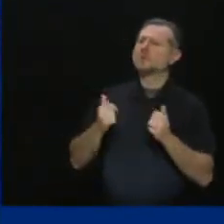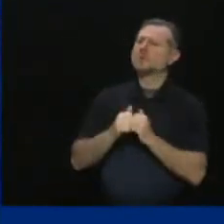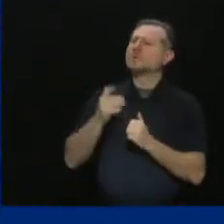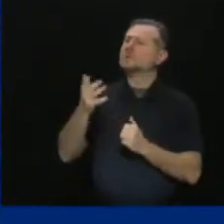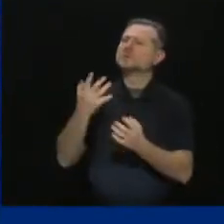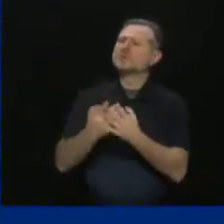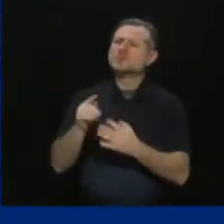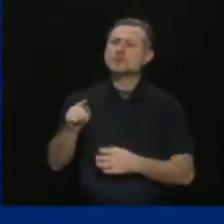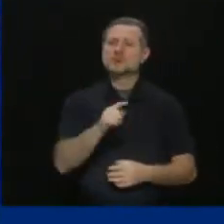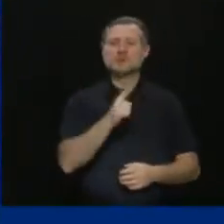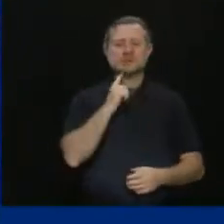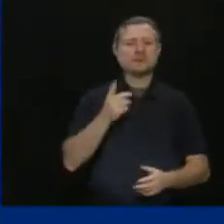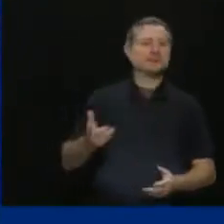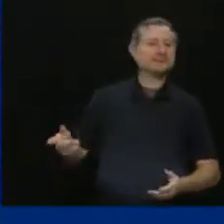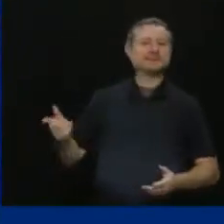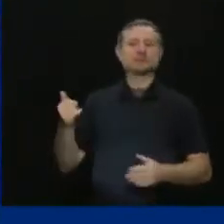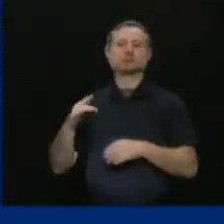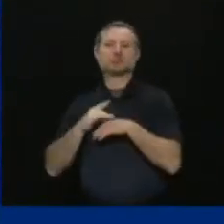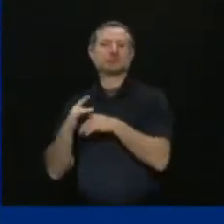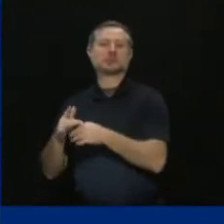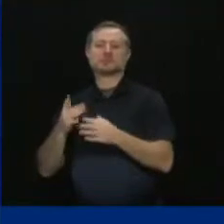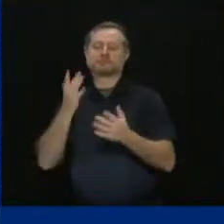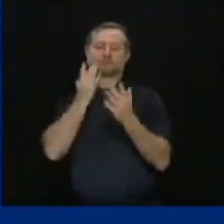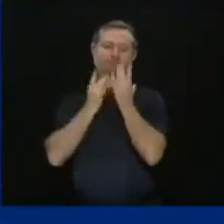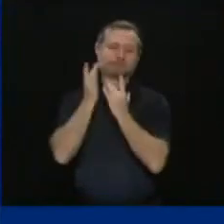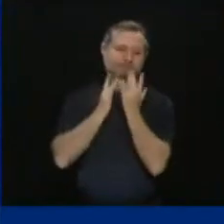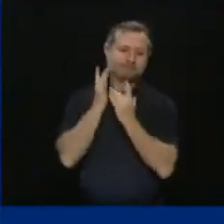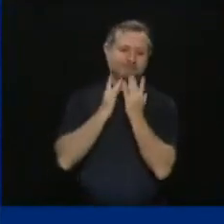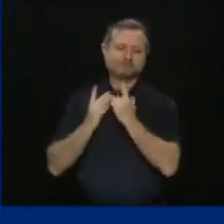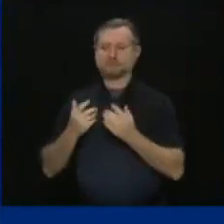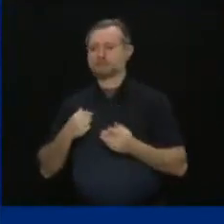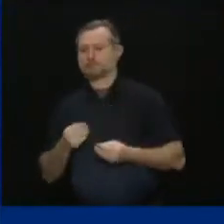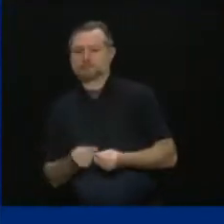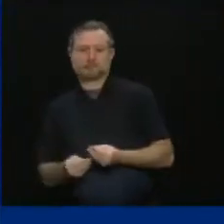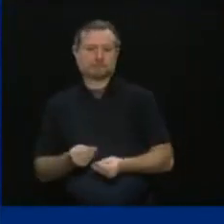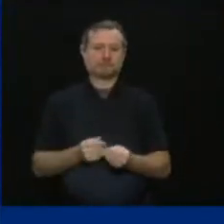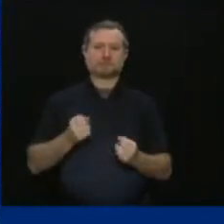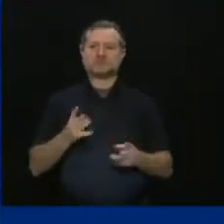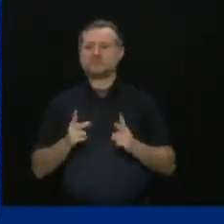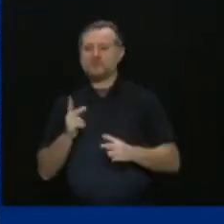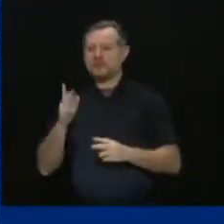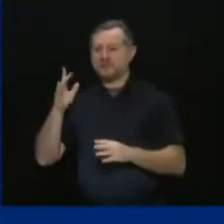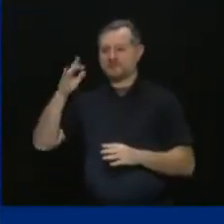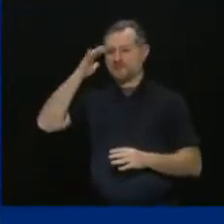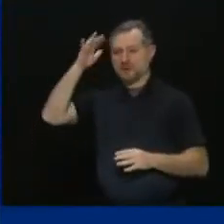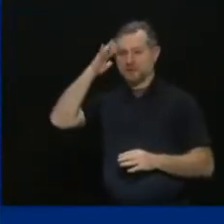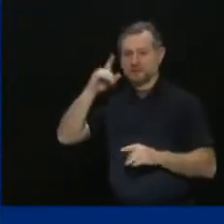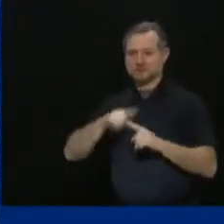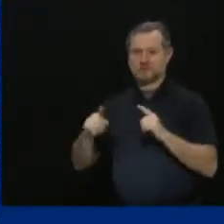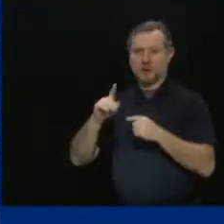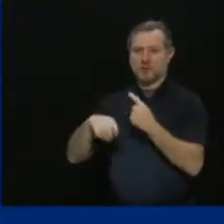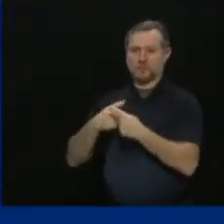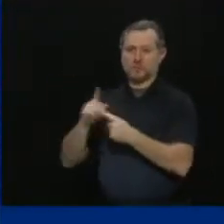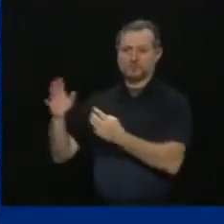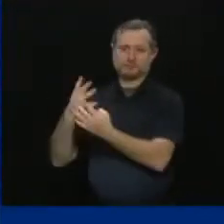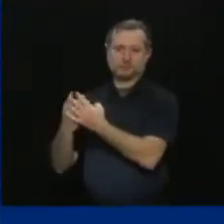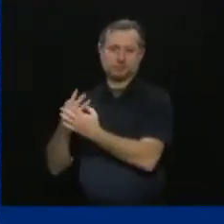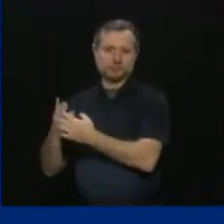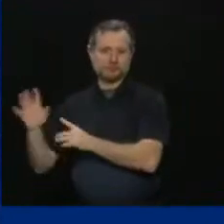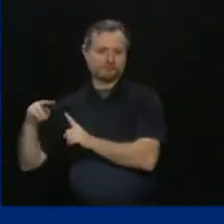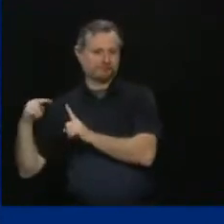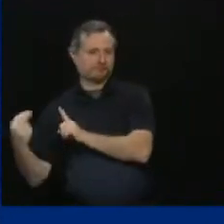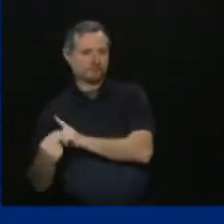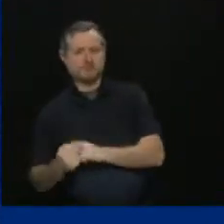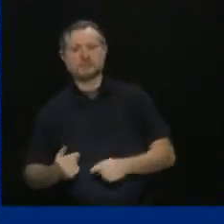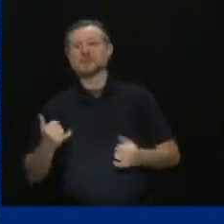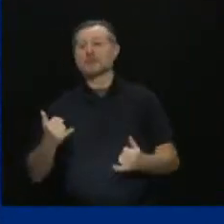have the resources, there's not, we don't really want to do this. And just everybody had a different philosophy about what happens to people incarcerated. And I spoke about this earlier. Luckily, we